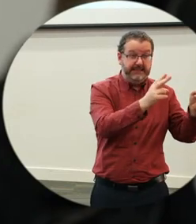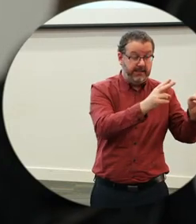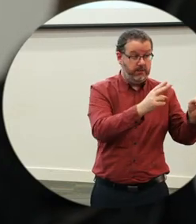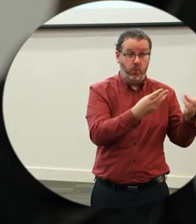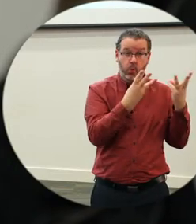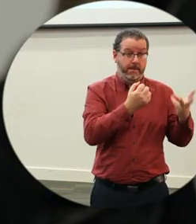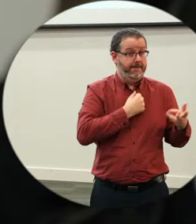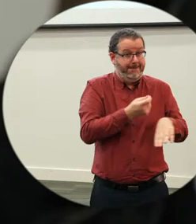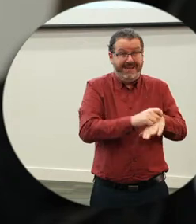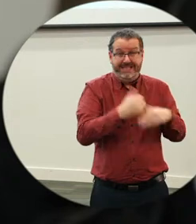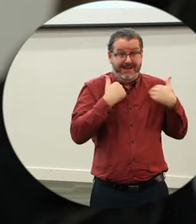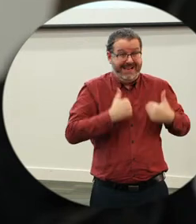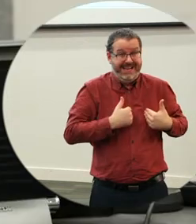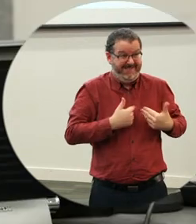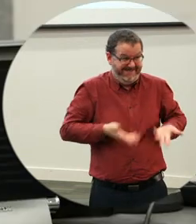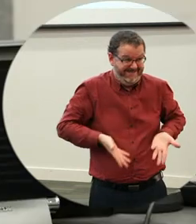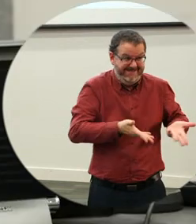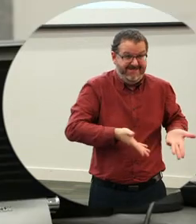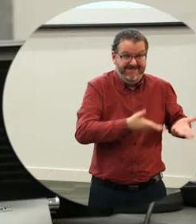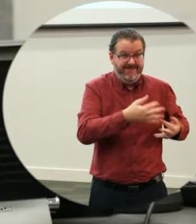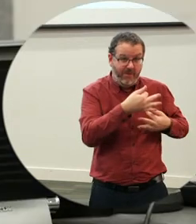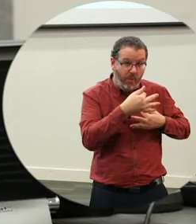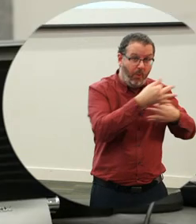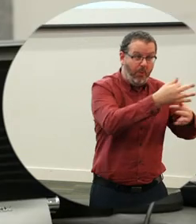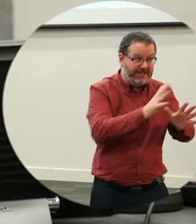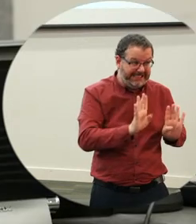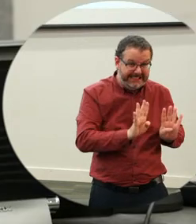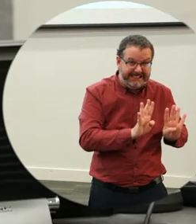men into the firing line, and you're going to